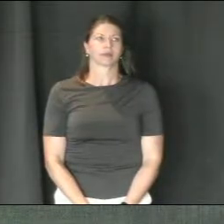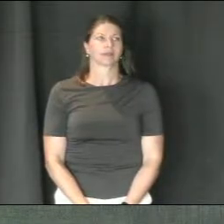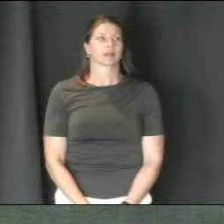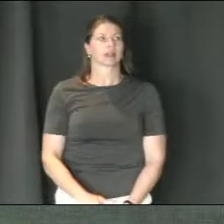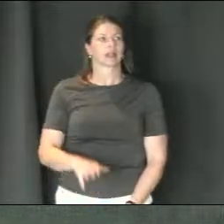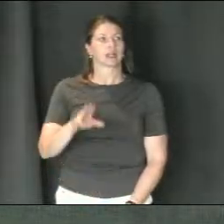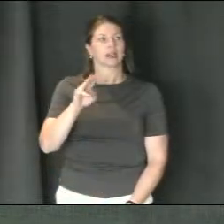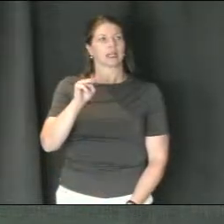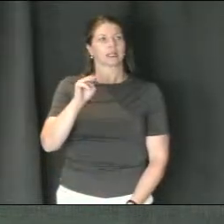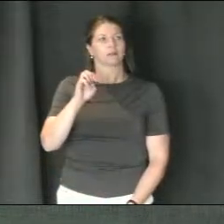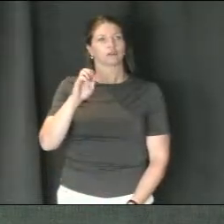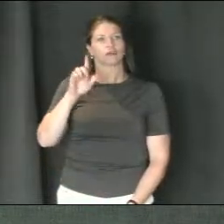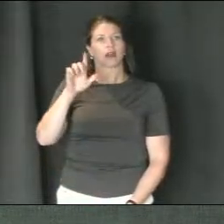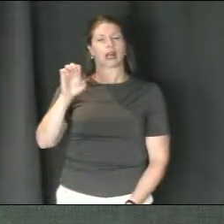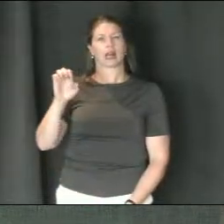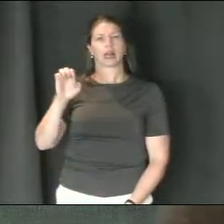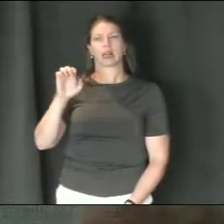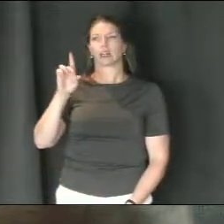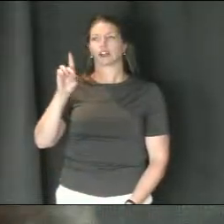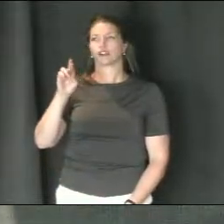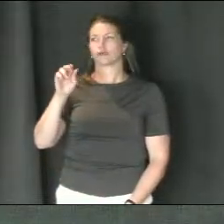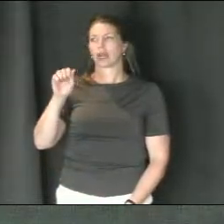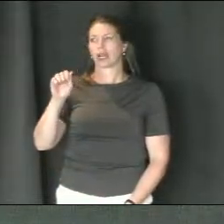Mireille Durand Thomas.